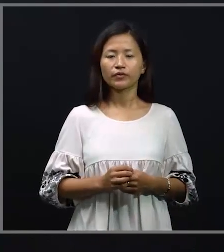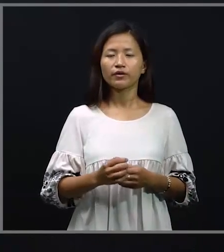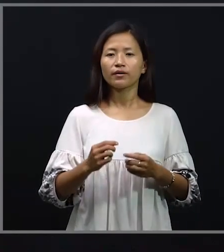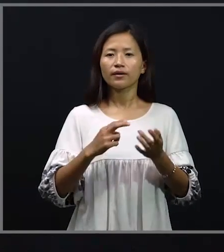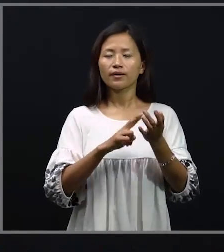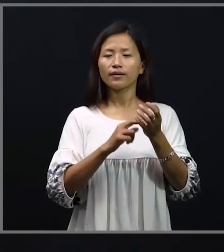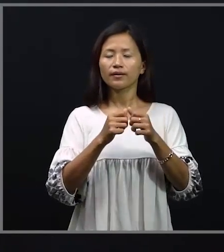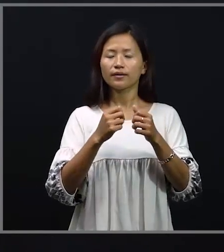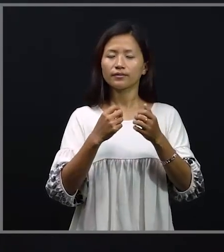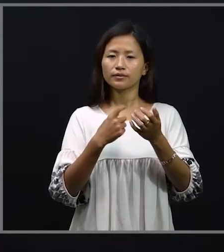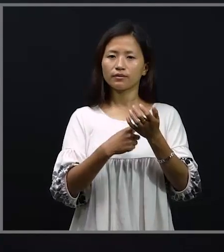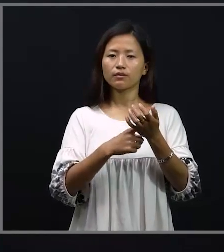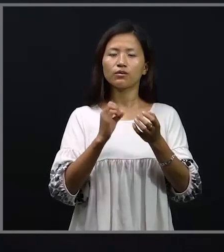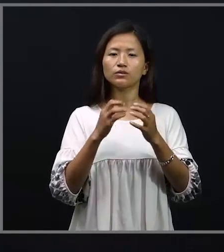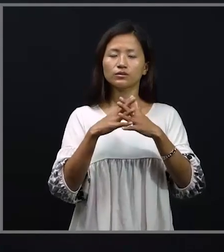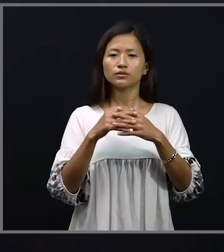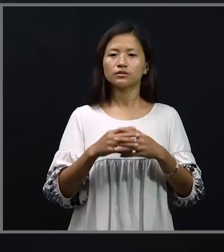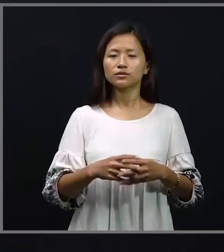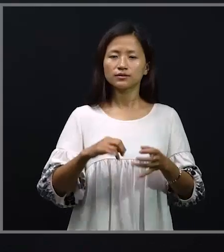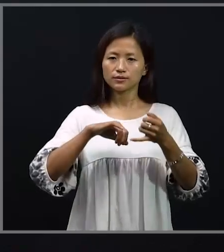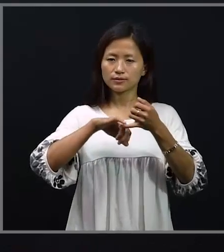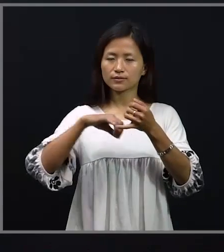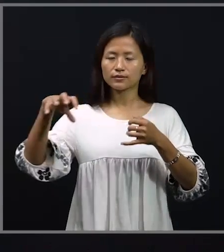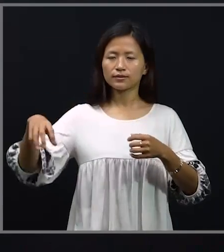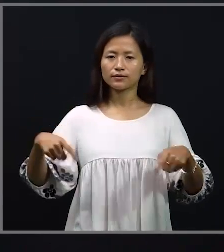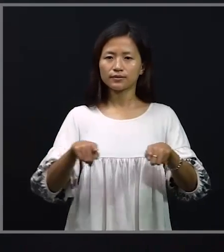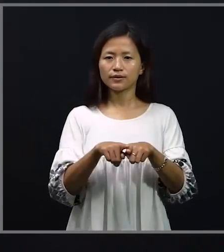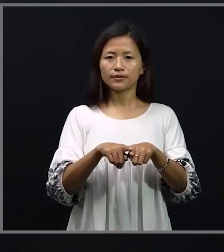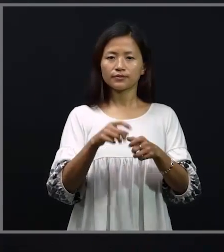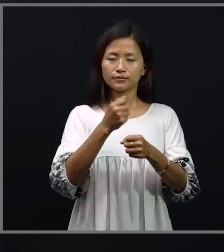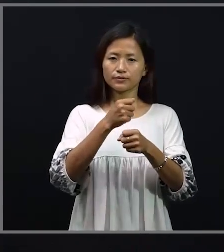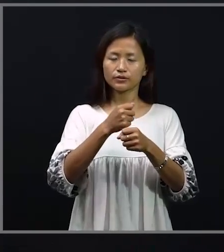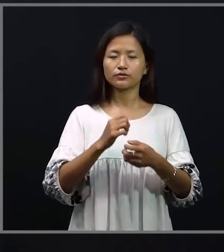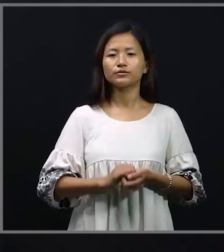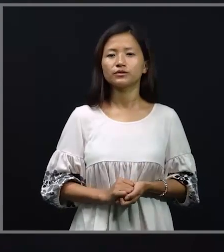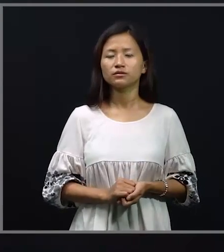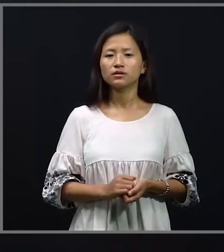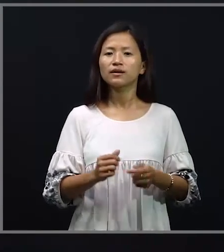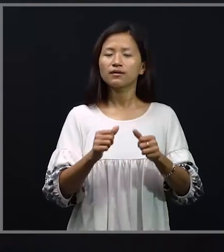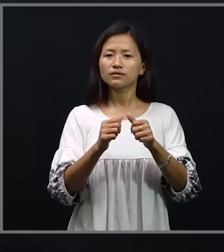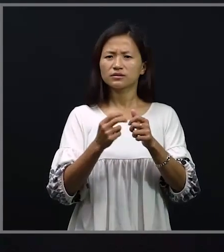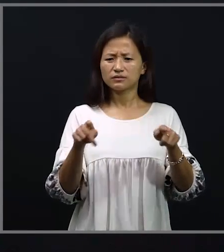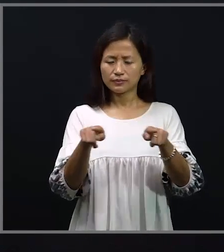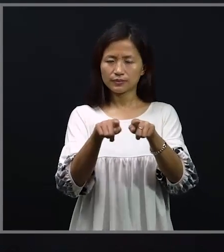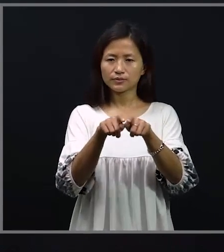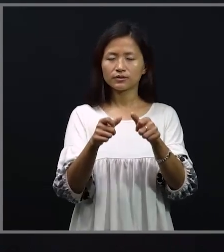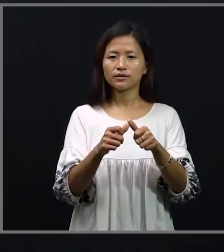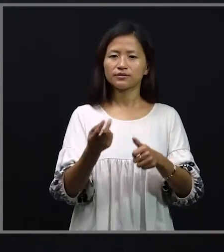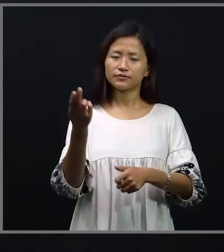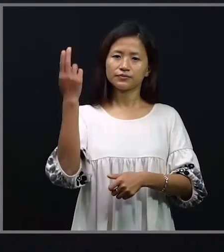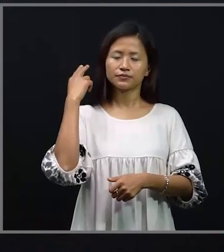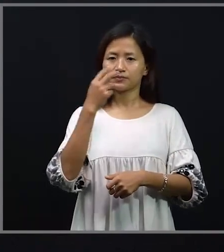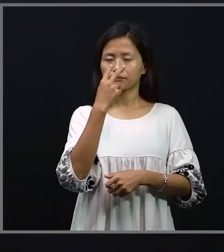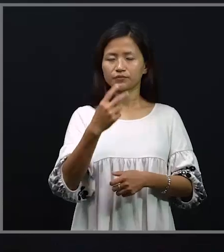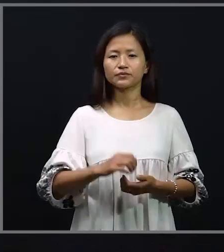Their focus is on state and government, somewhat similar with the ancient Indian view. All right,